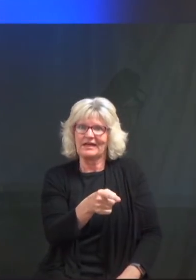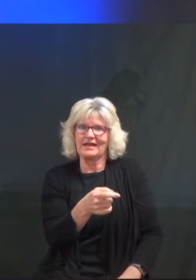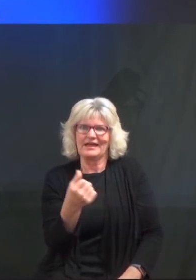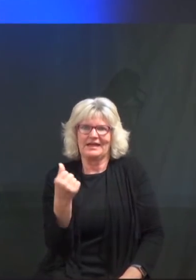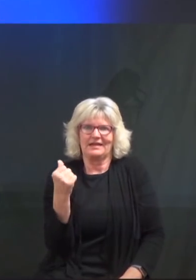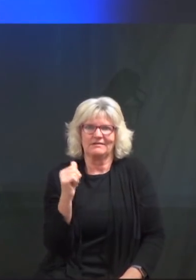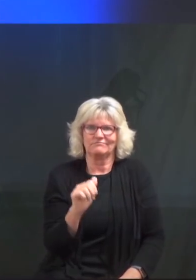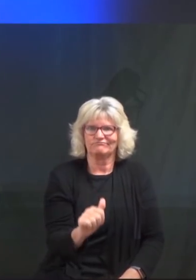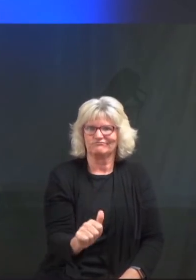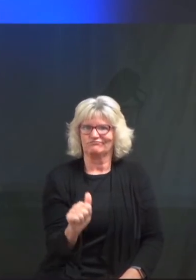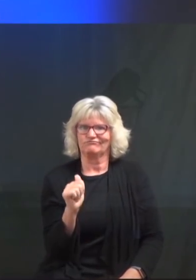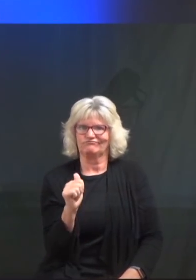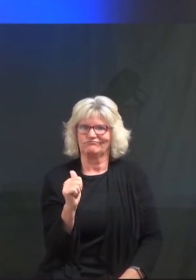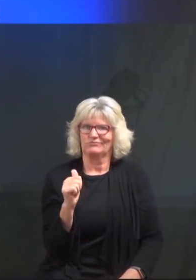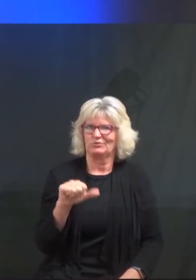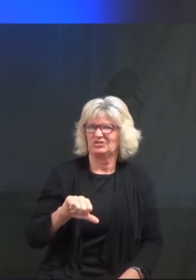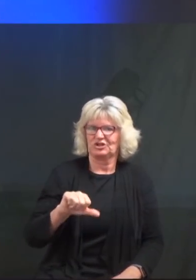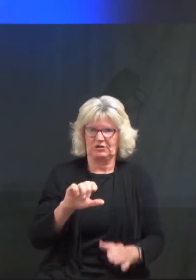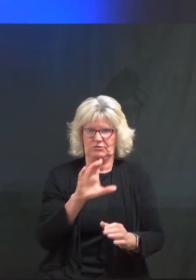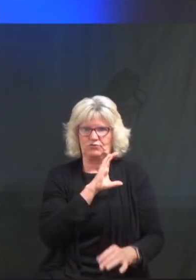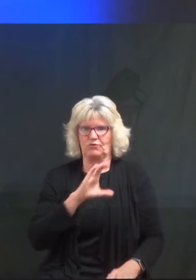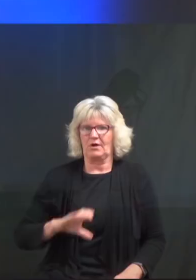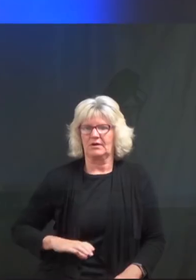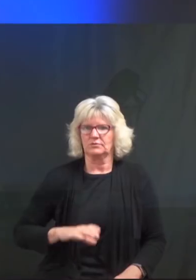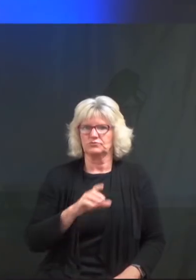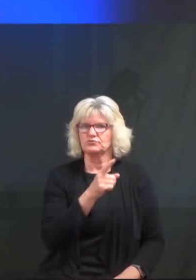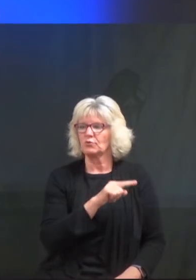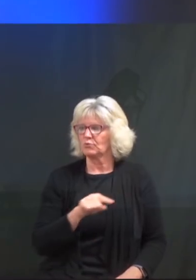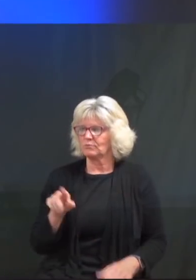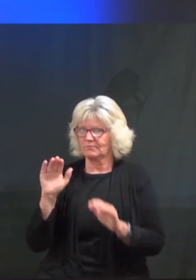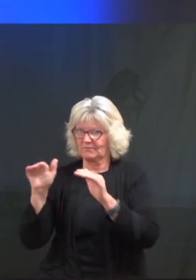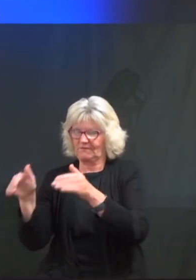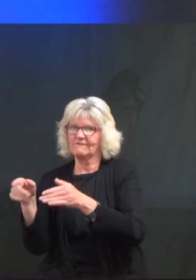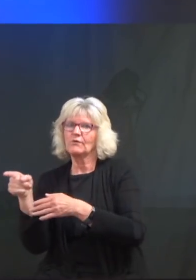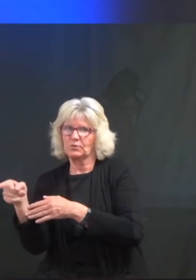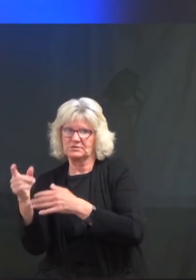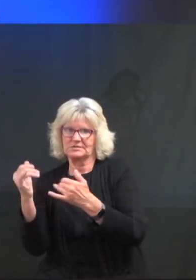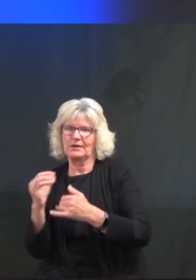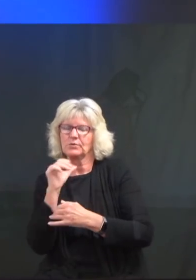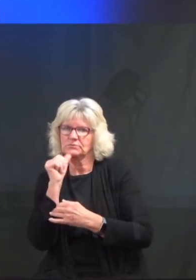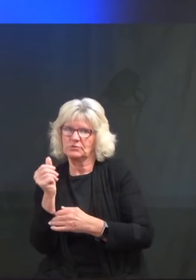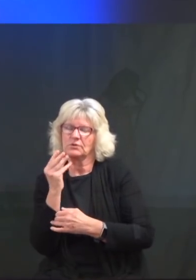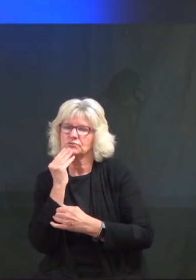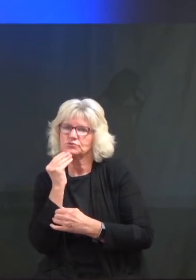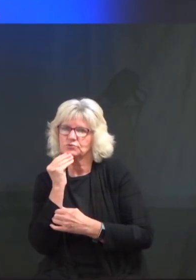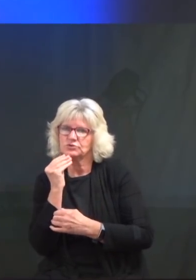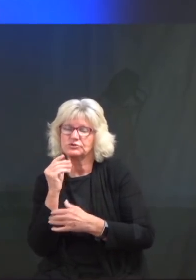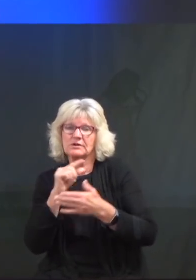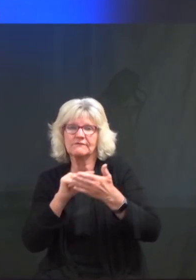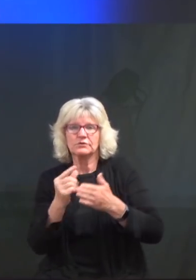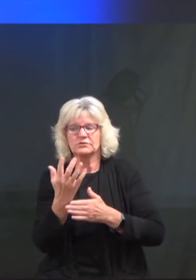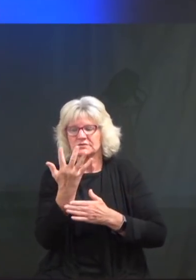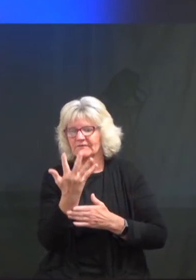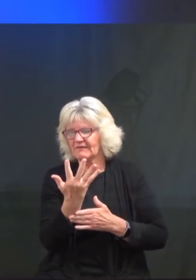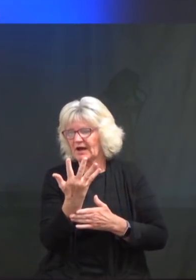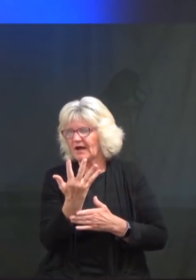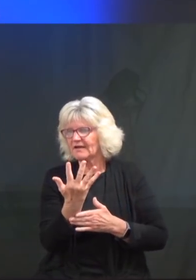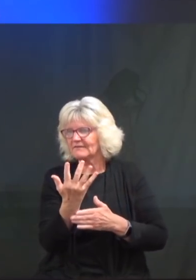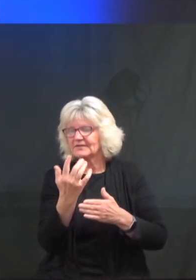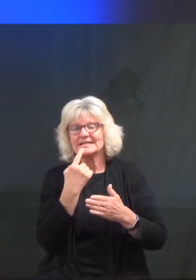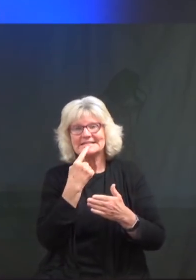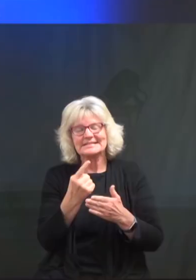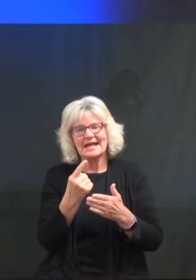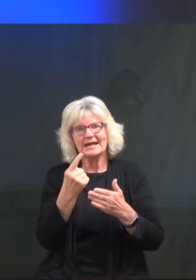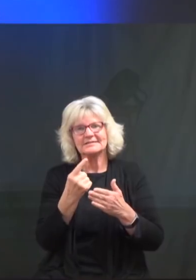Gentiles. Let me show you some things. You have your Bibles, open it up, and let me just kind of walk through. Verse 5, it says at the very end